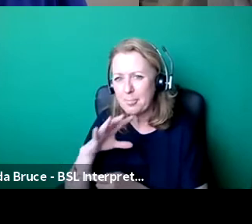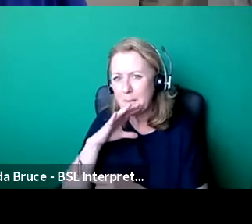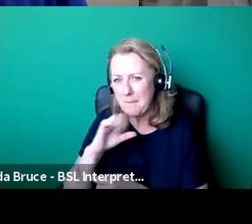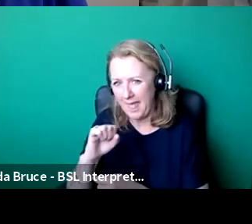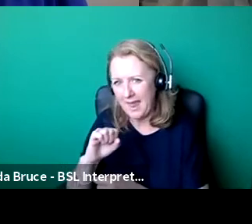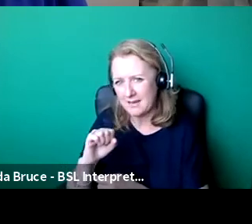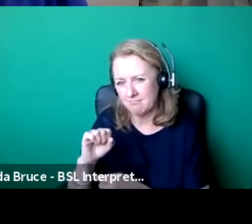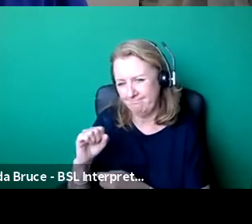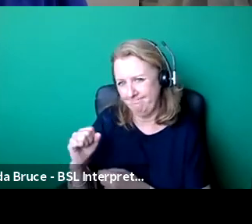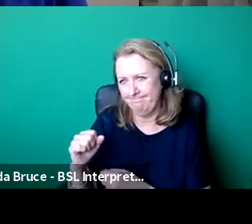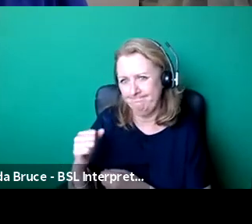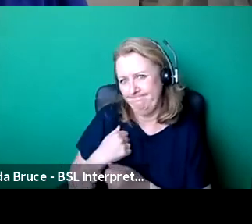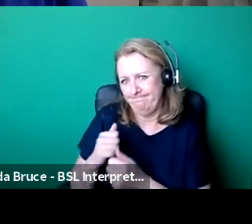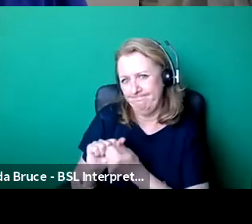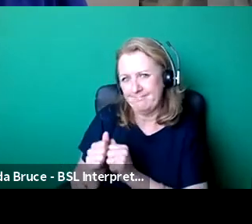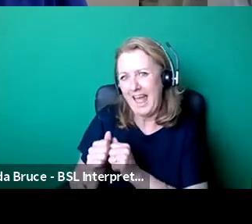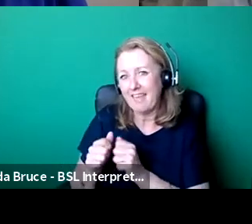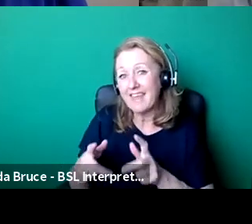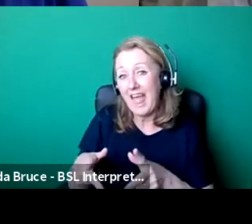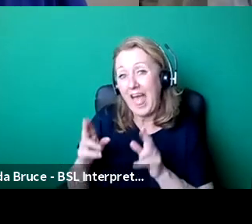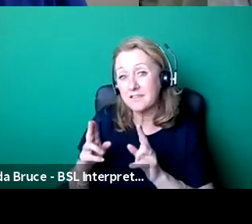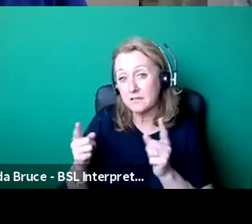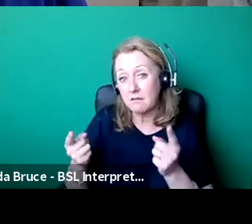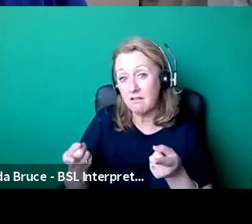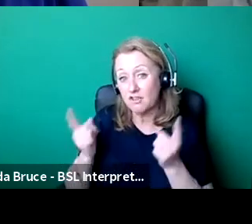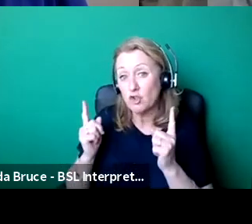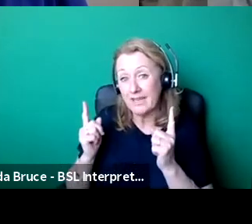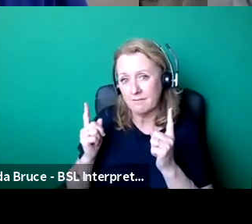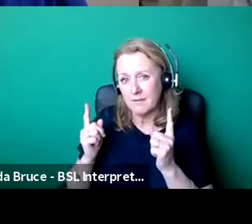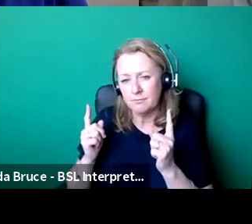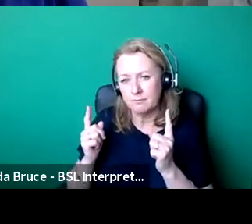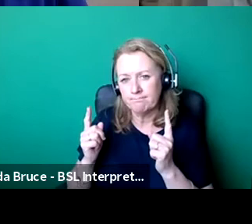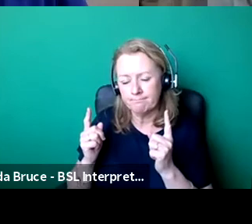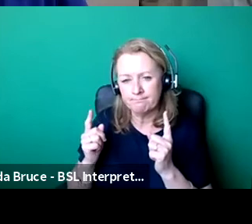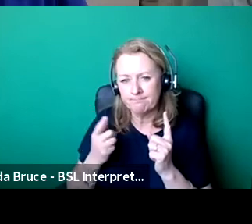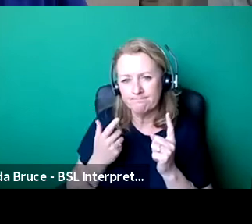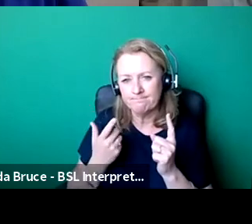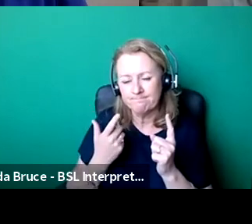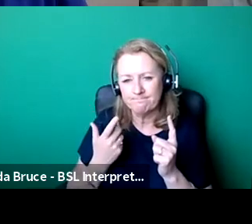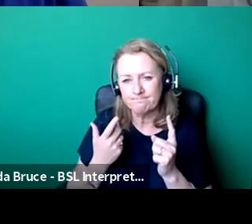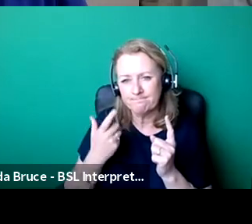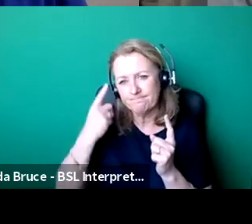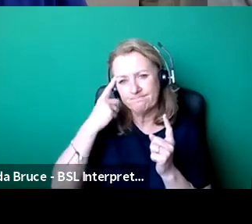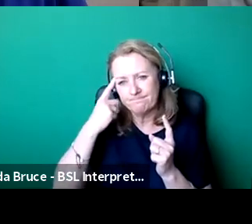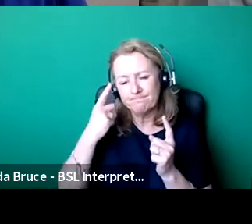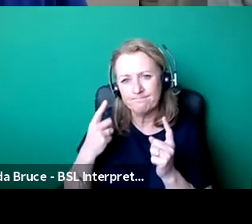colleagues or also the editor-in-chief in my newspaper found this is that they are